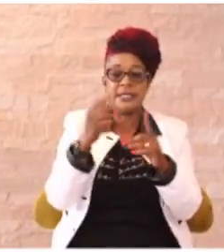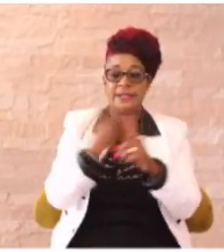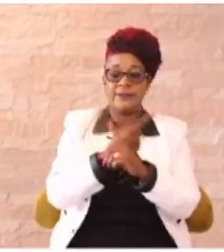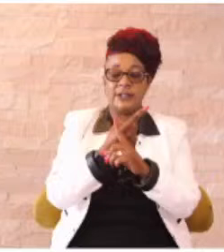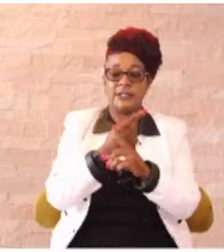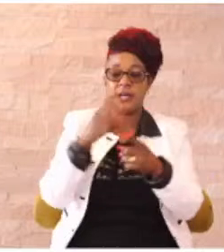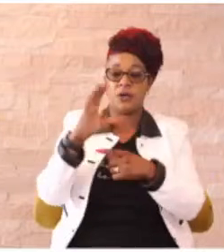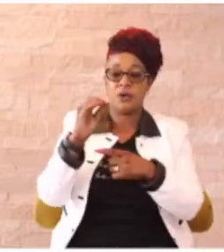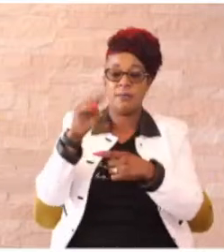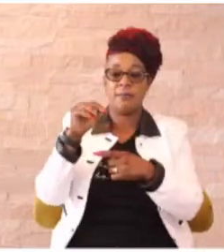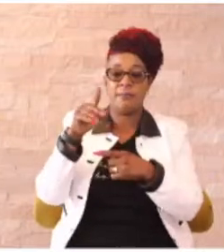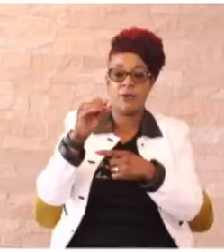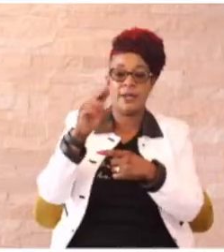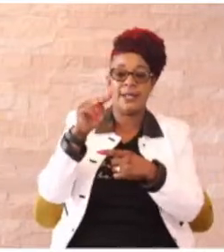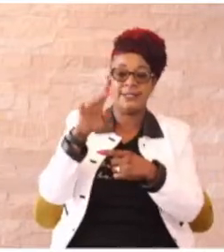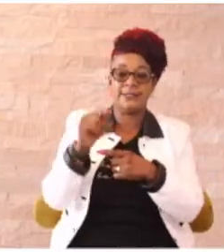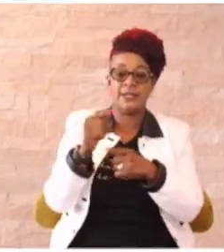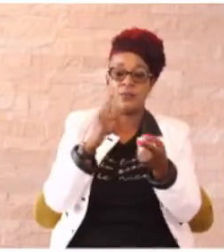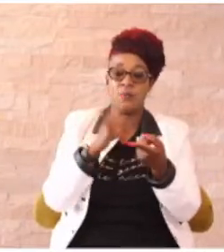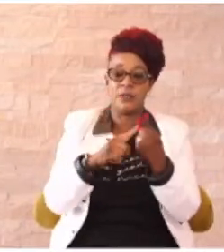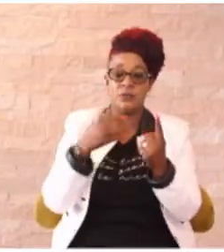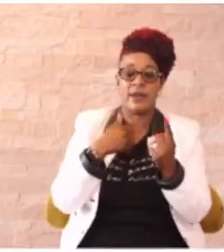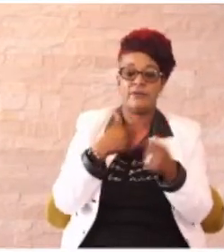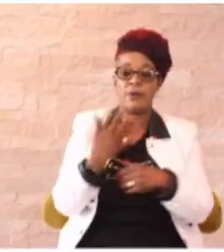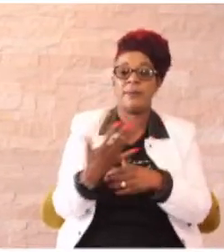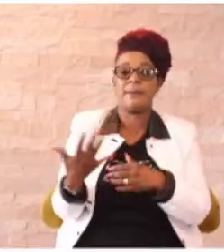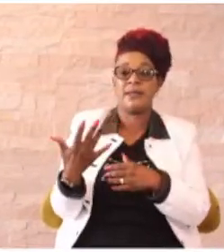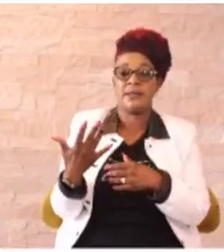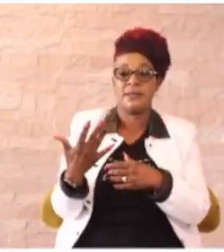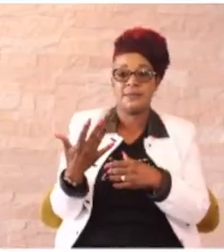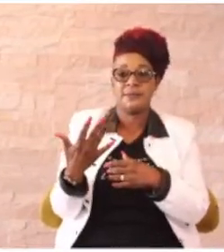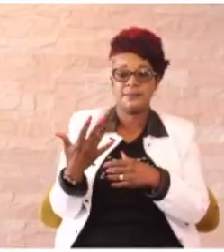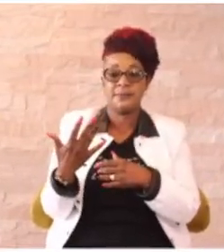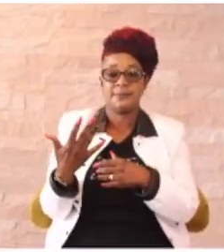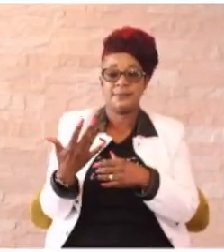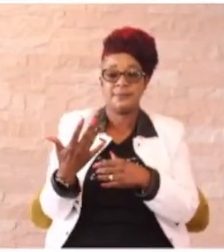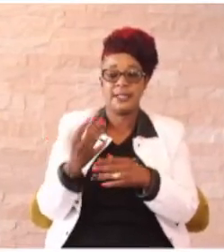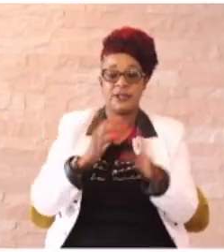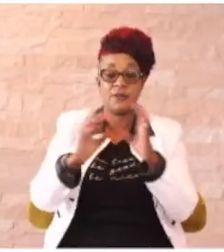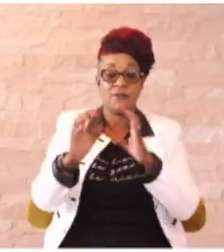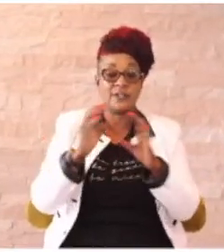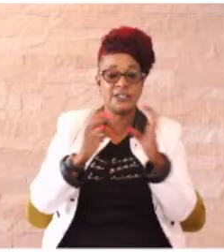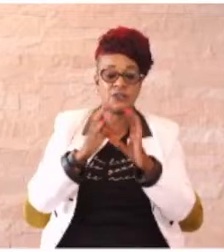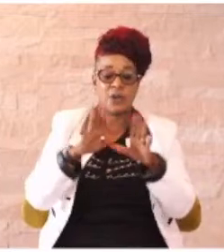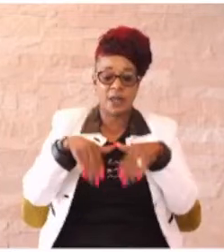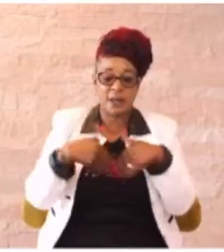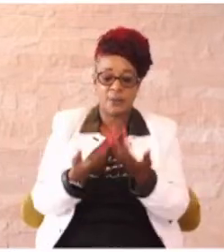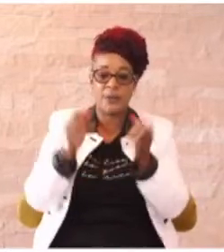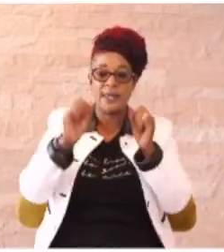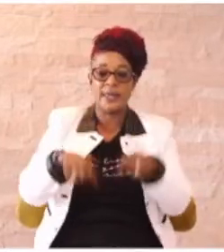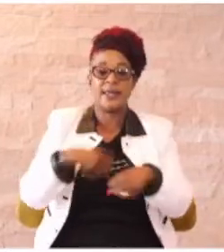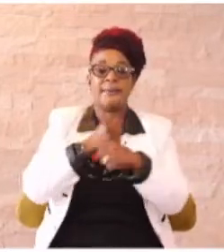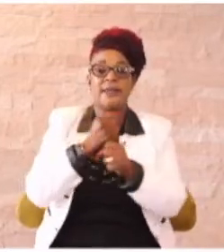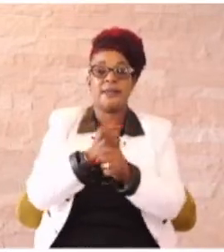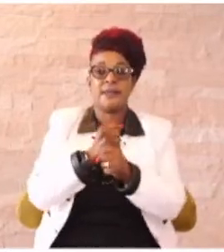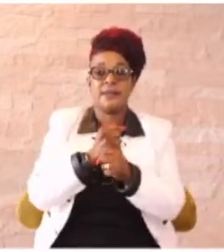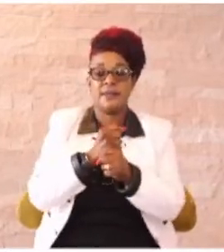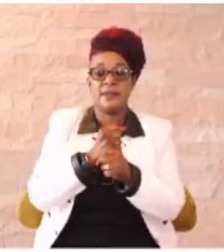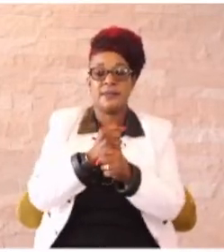components and what is on paper, and the conversation around how we can make